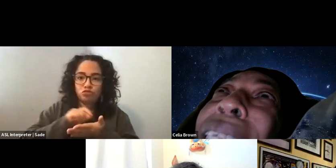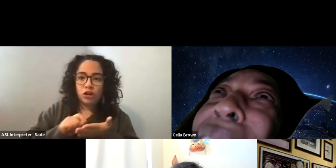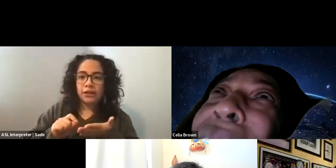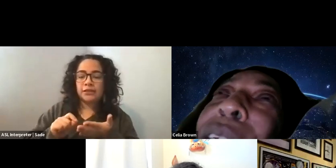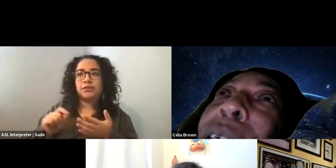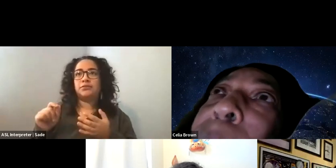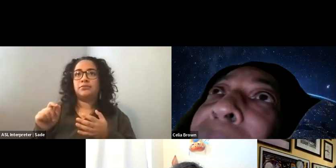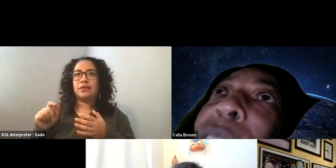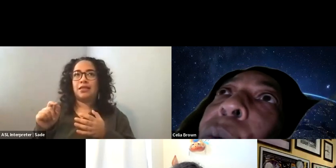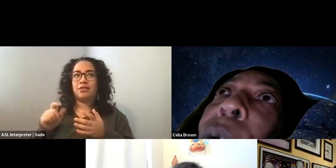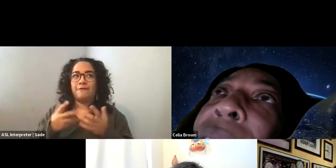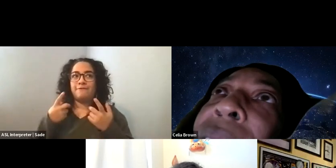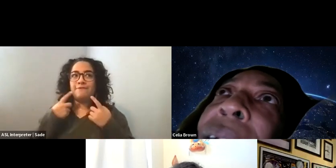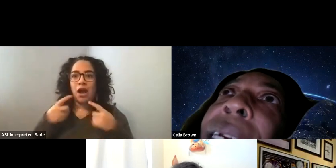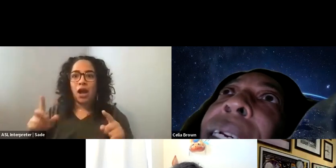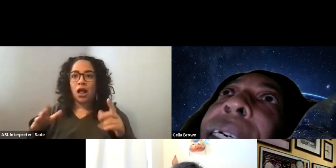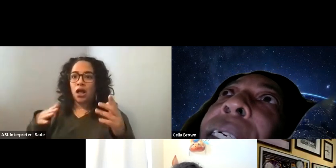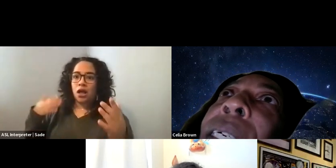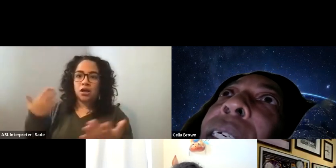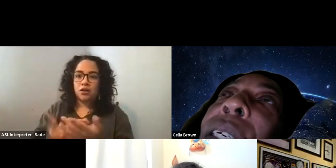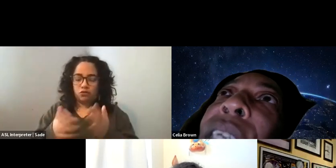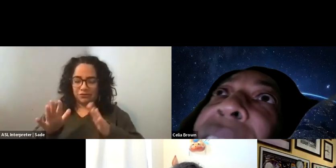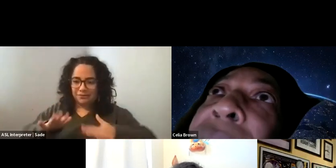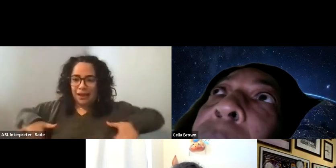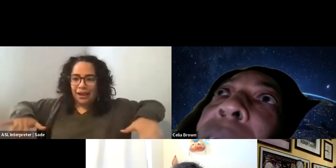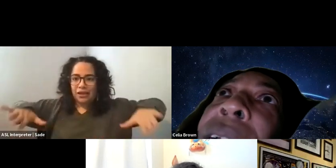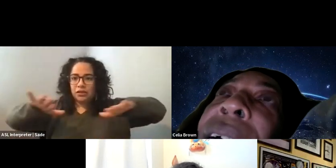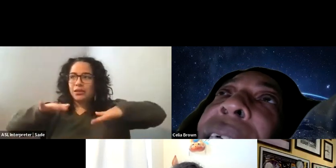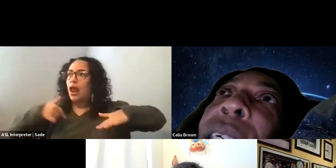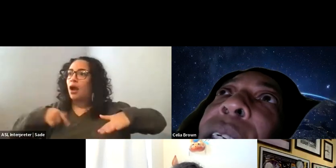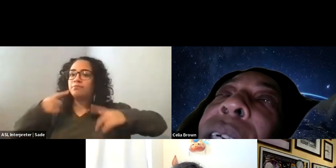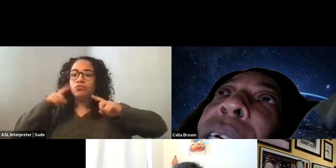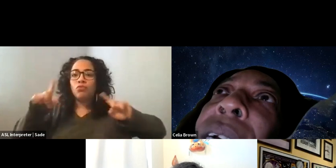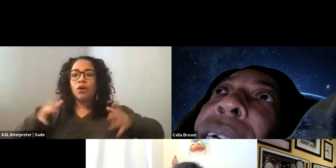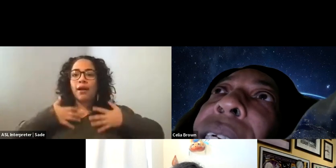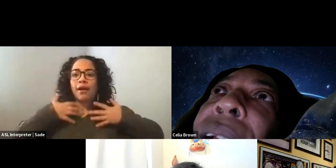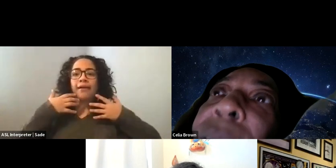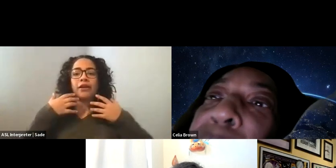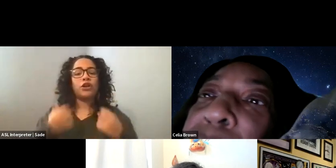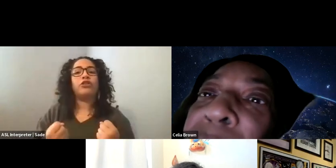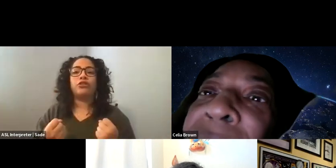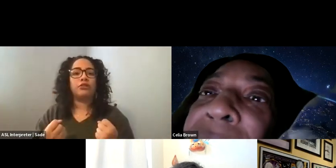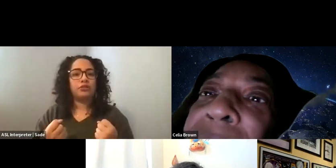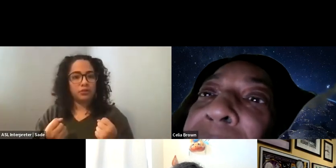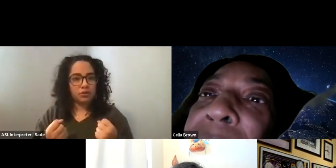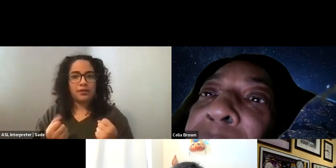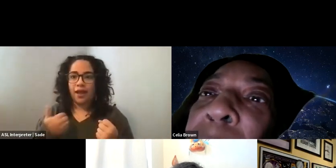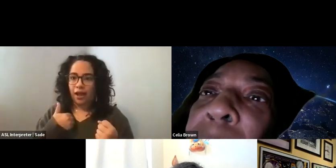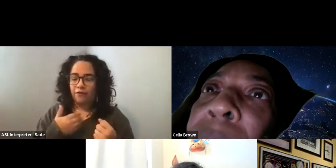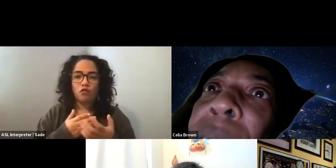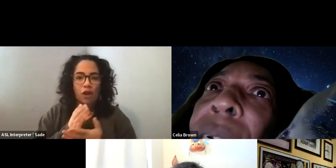to get to the space where I could heal and I could have rights,